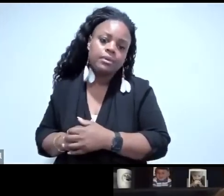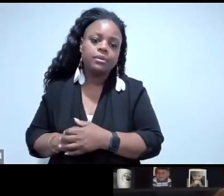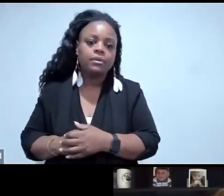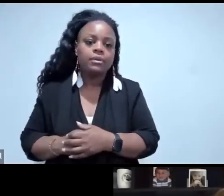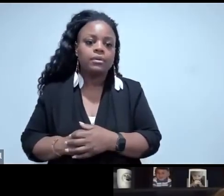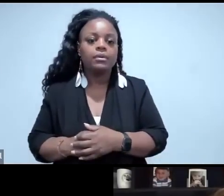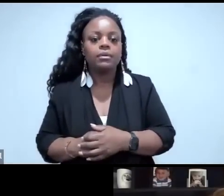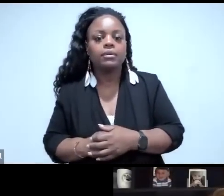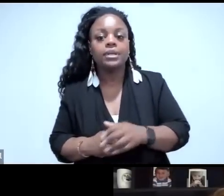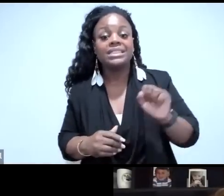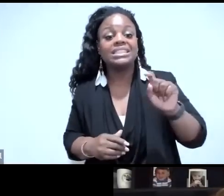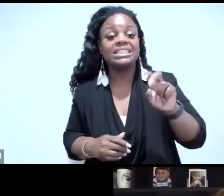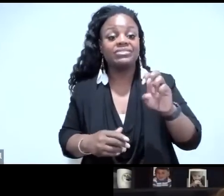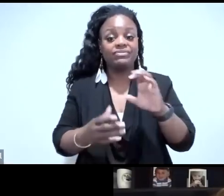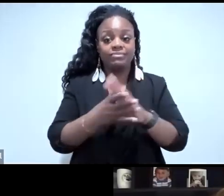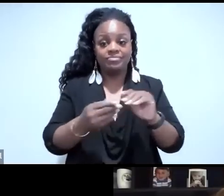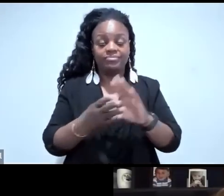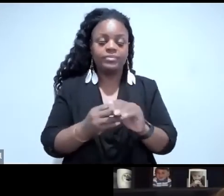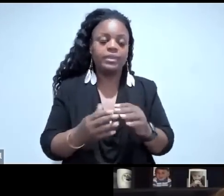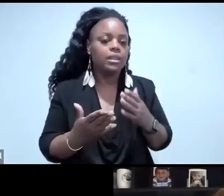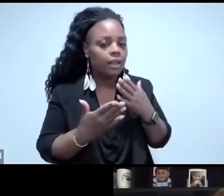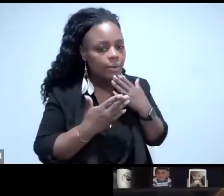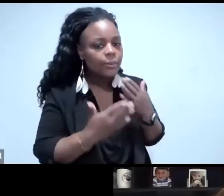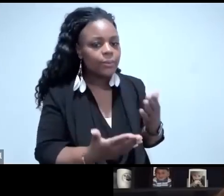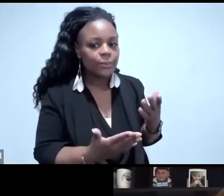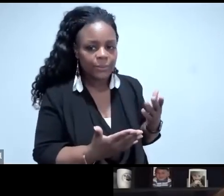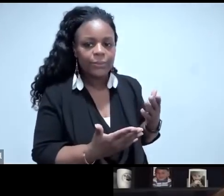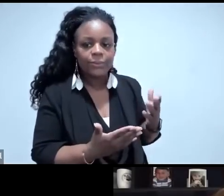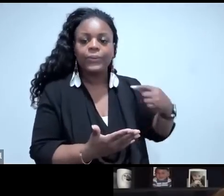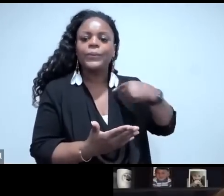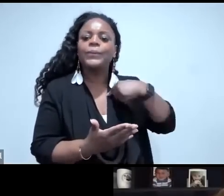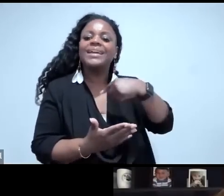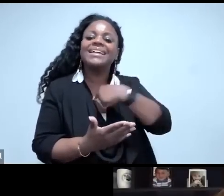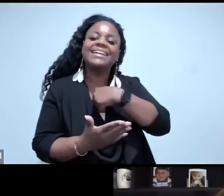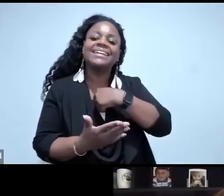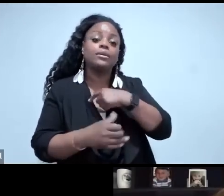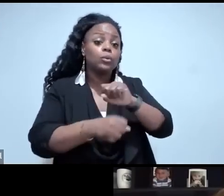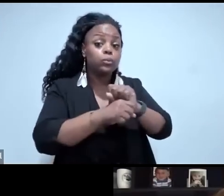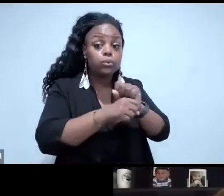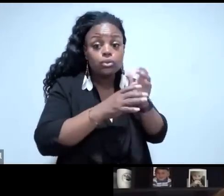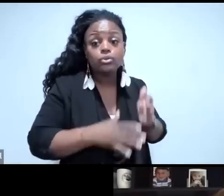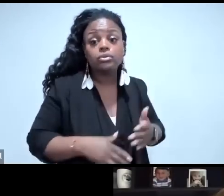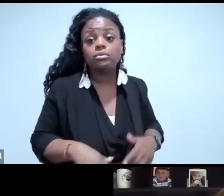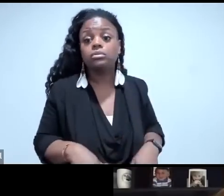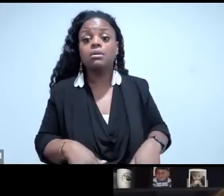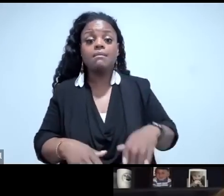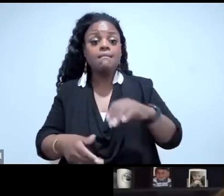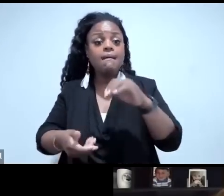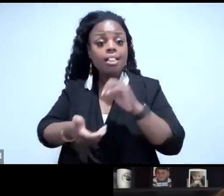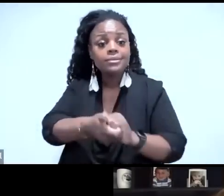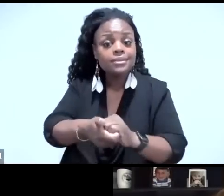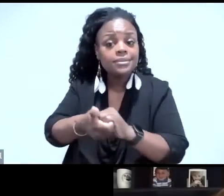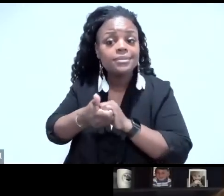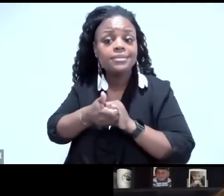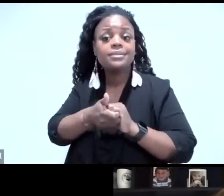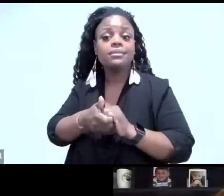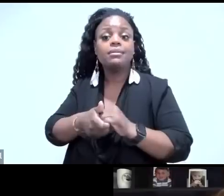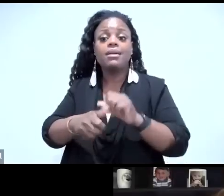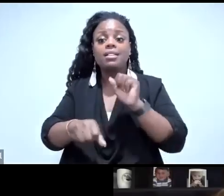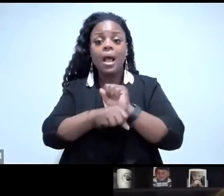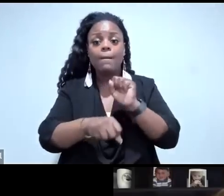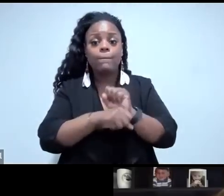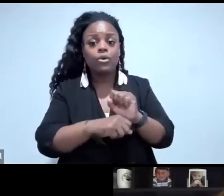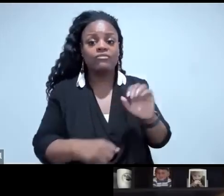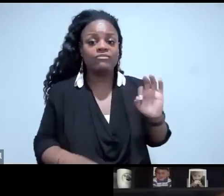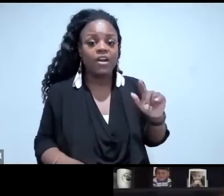labor unions do? What can labor federations do? What can workers' allies do to really build on this moment, to expand on it? What